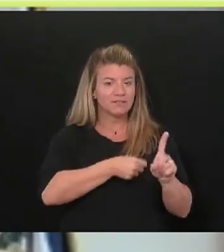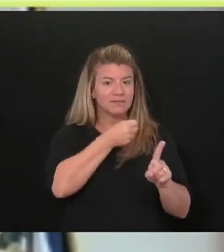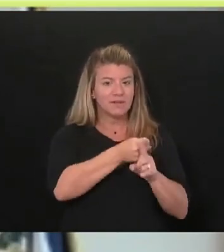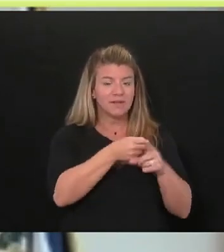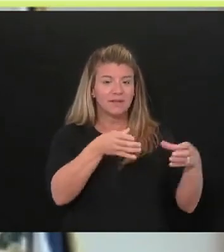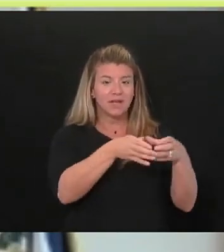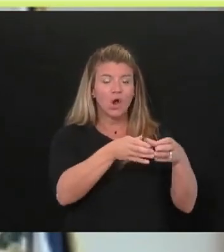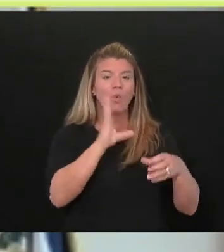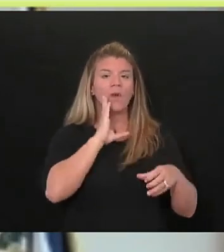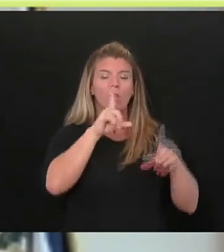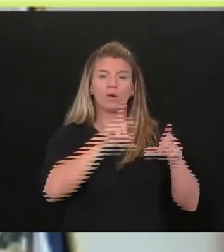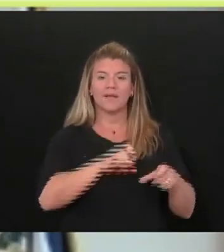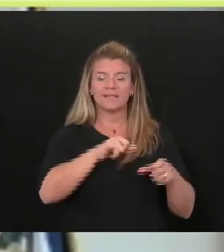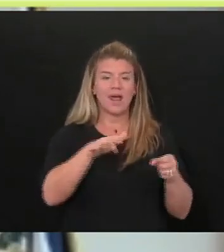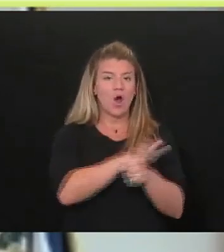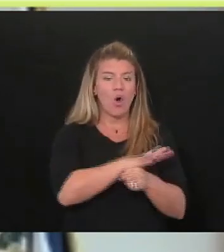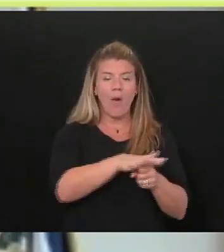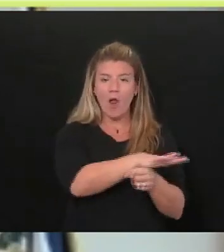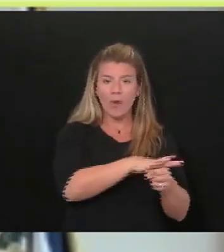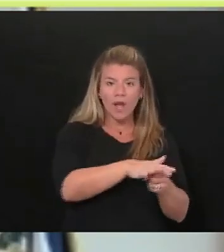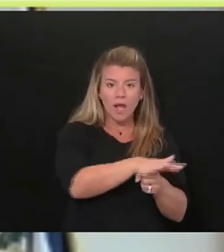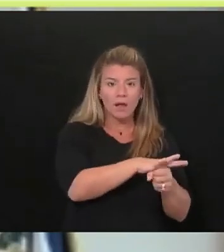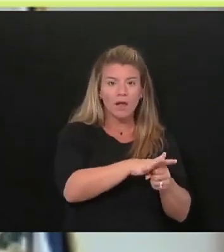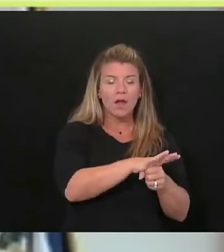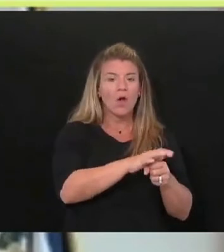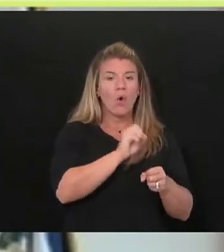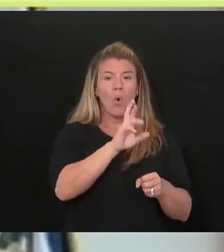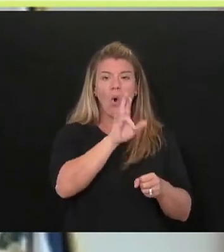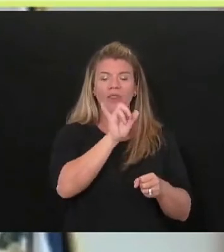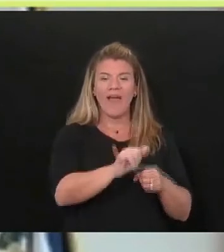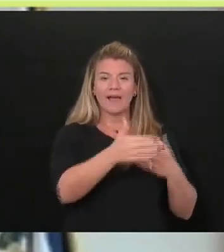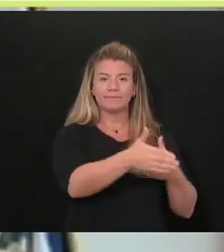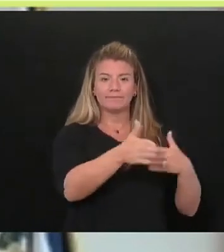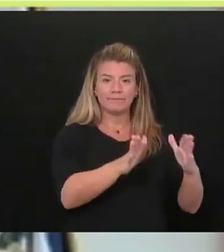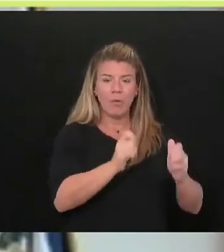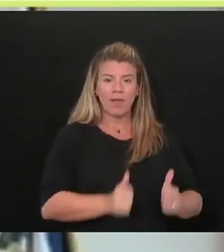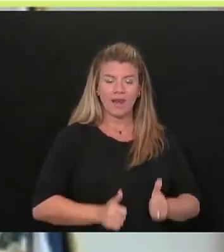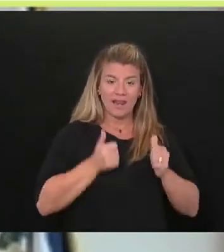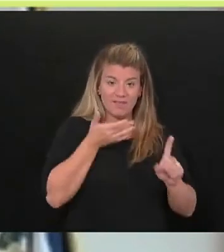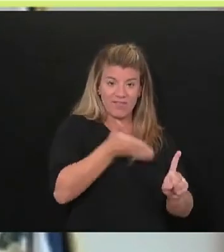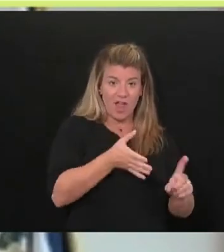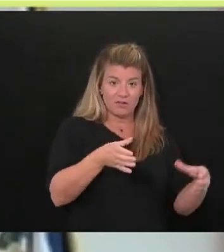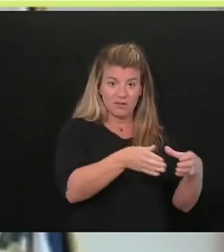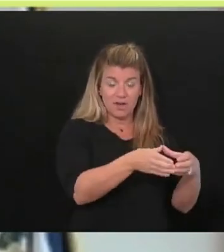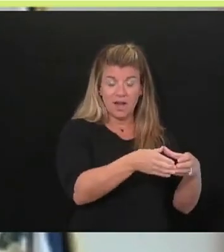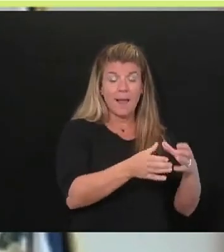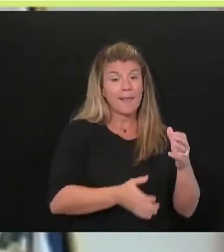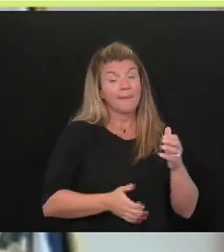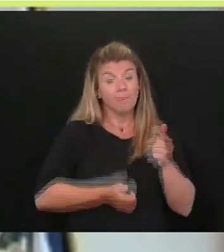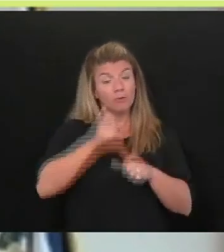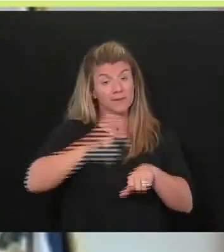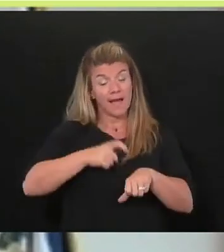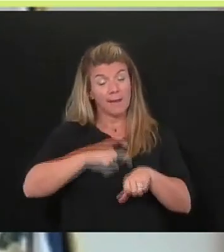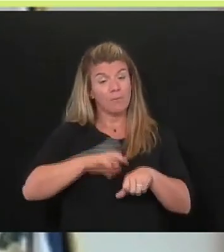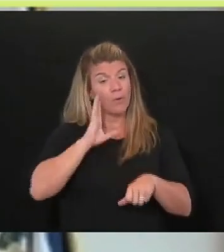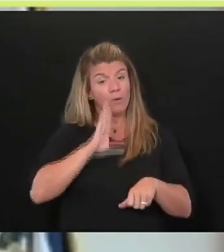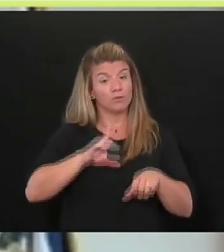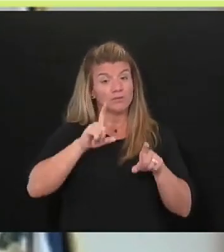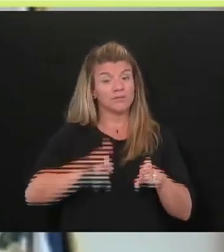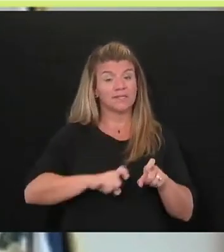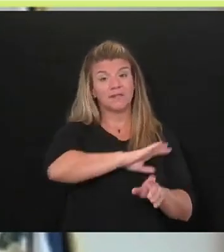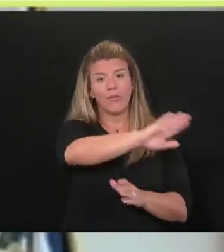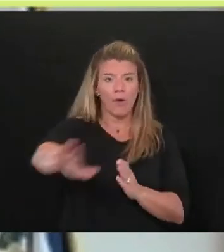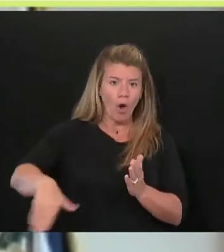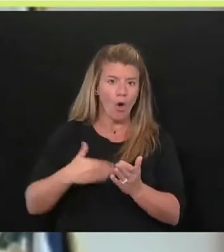entire area, the entire portion of that facility where the outbreak is, and in most instances, we've tested